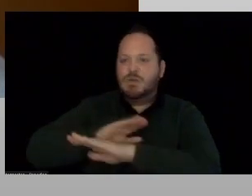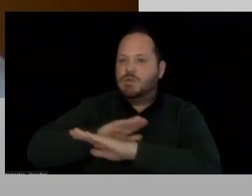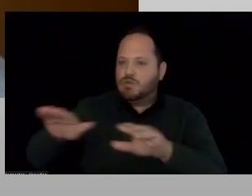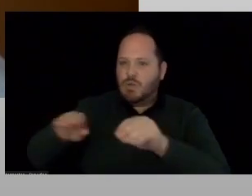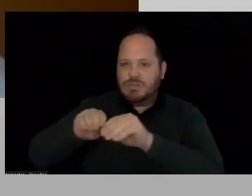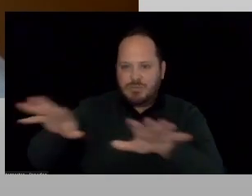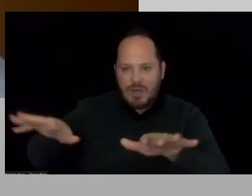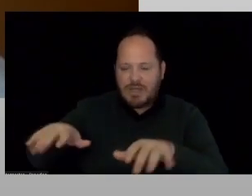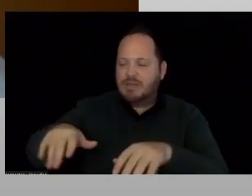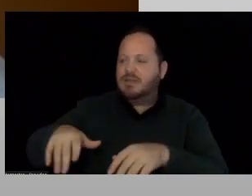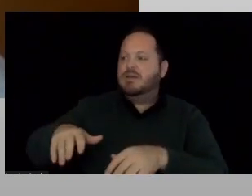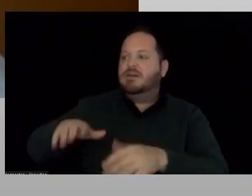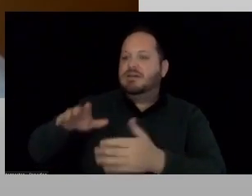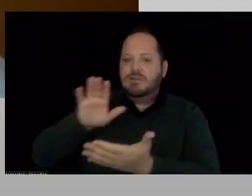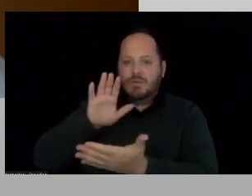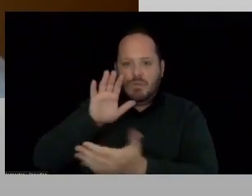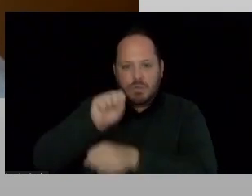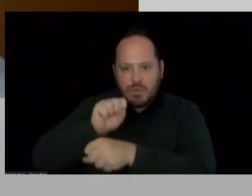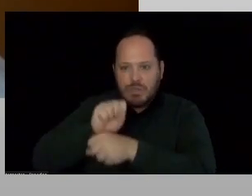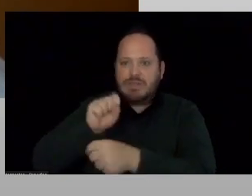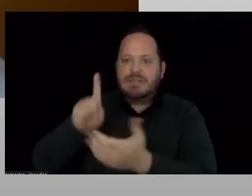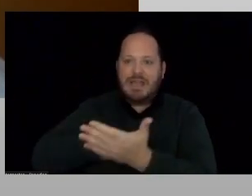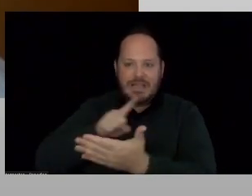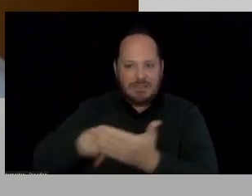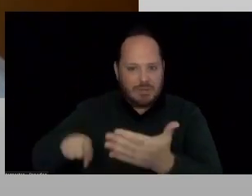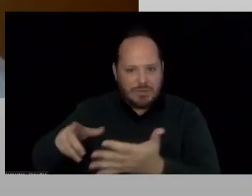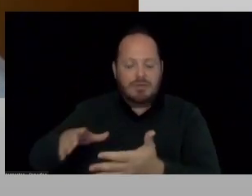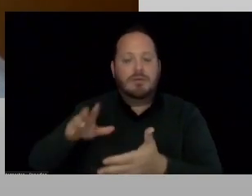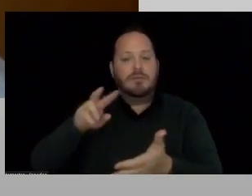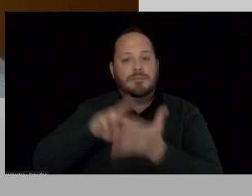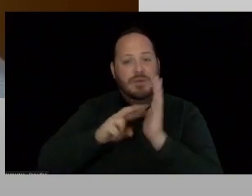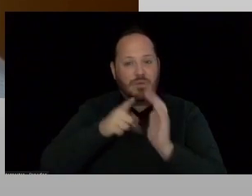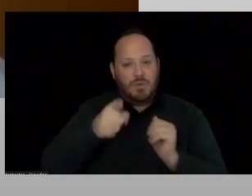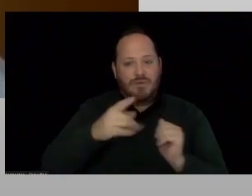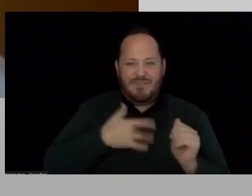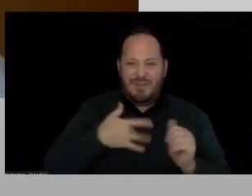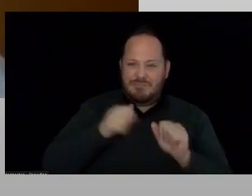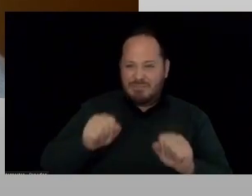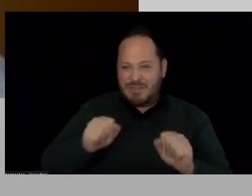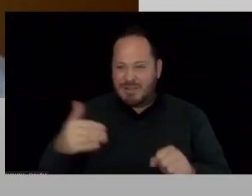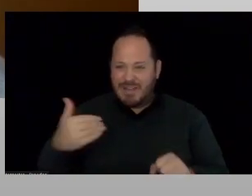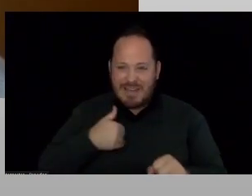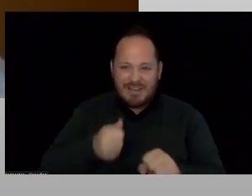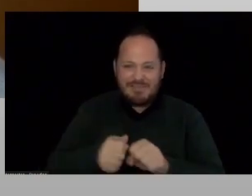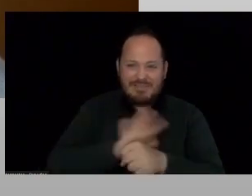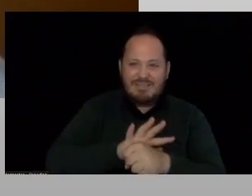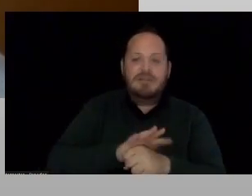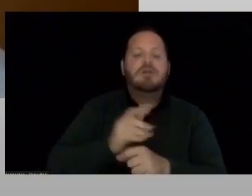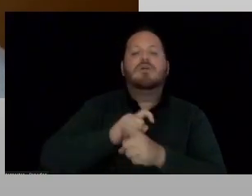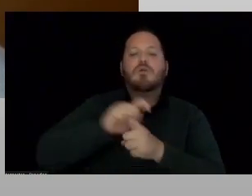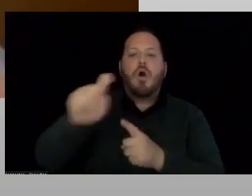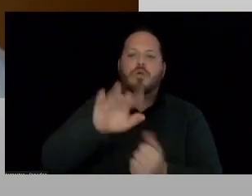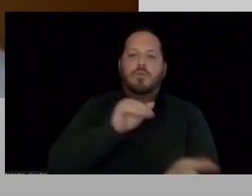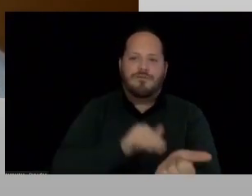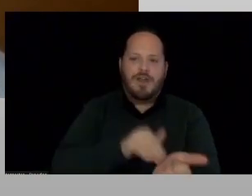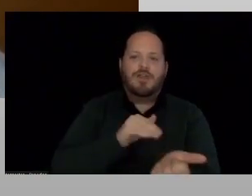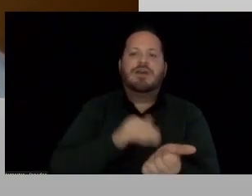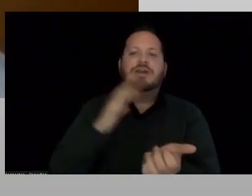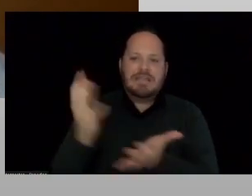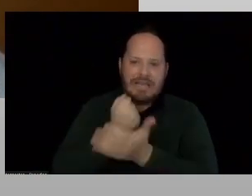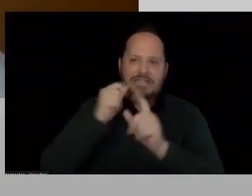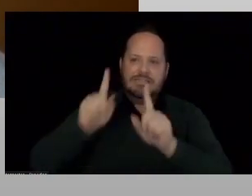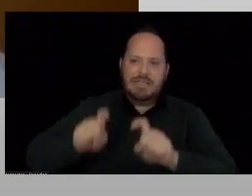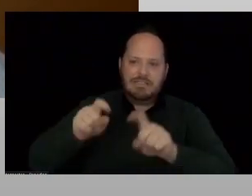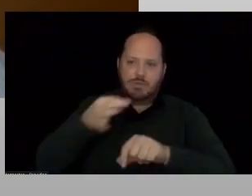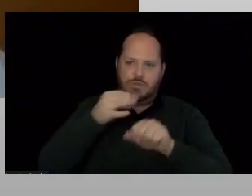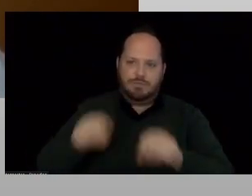overemphasize your healthcare workers. If you think you might have it and you feel sick, you need to call your provider, get tested as soon as possible. If someone in your home is